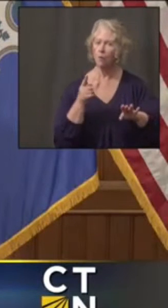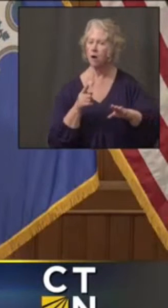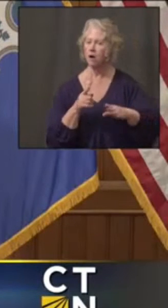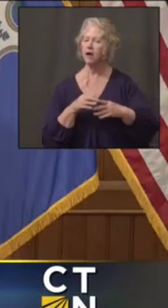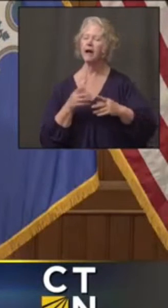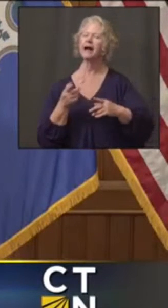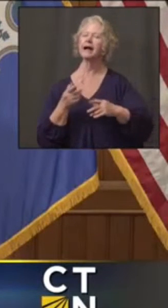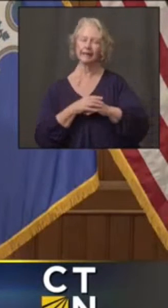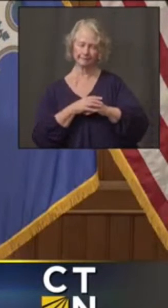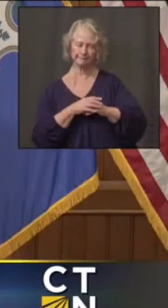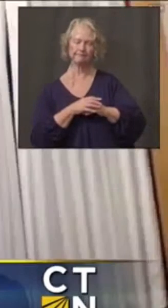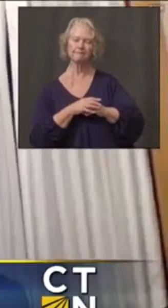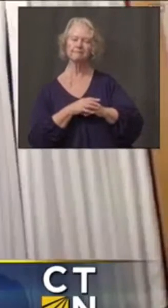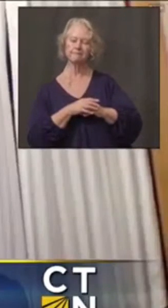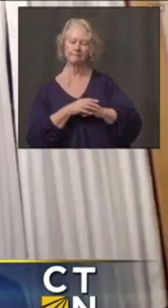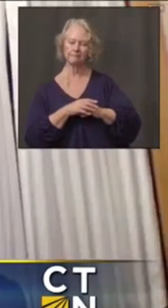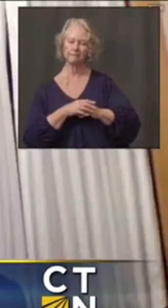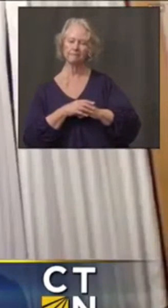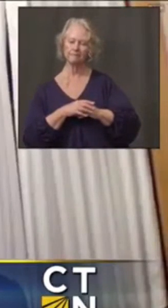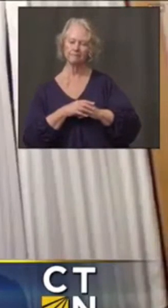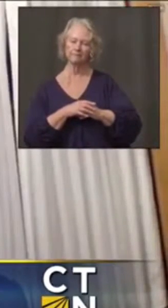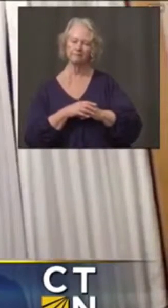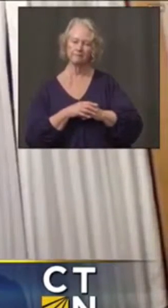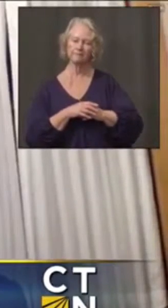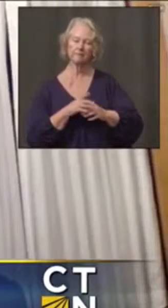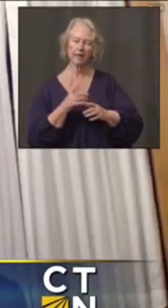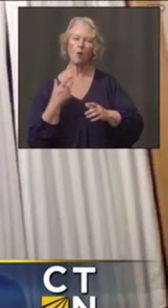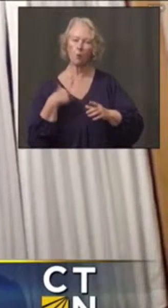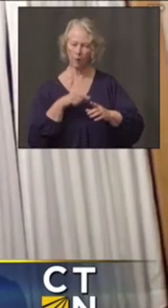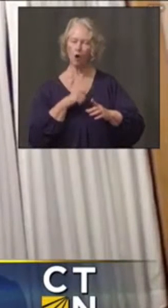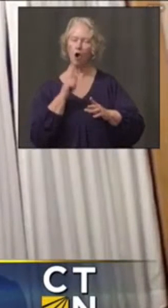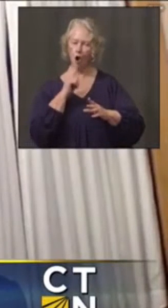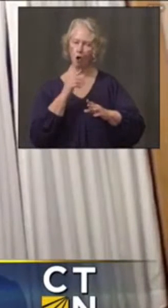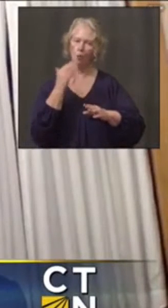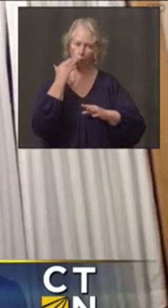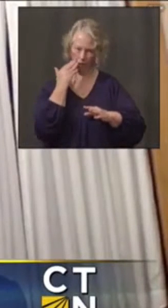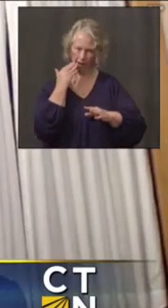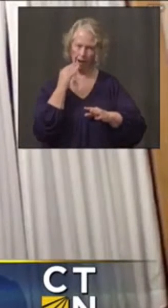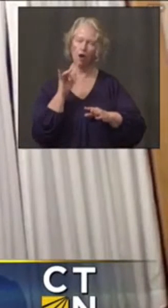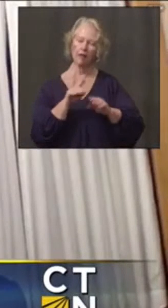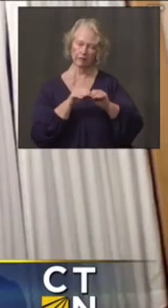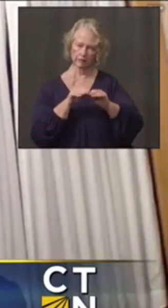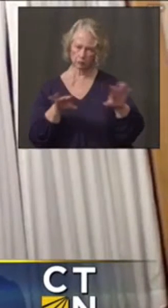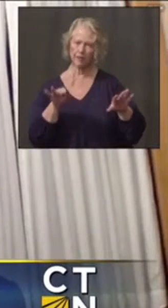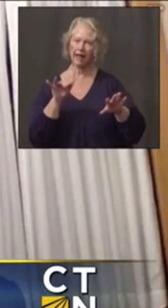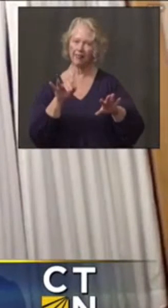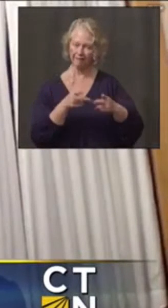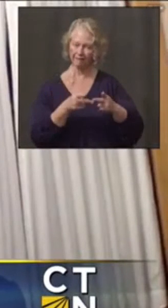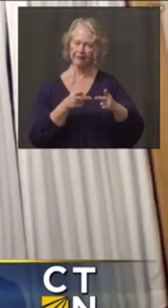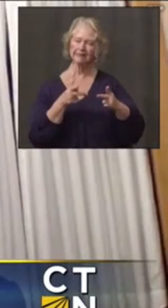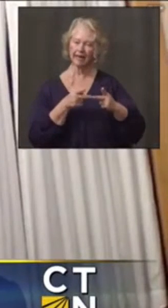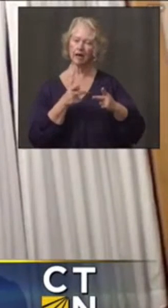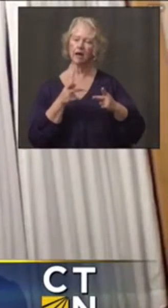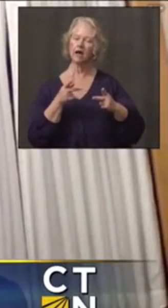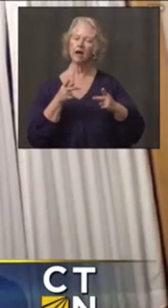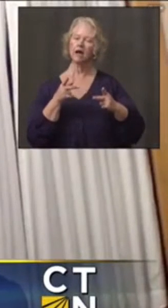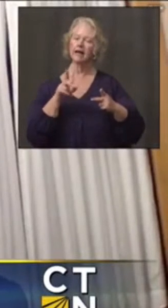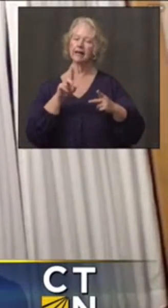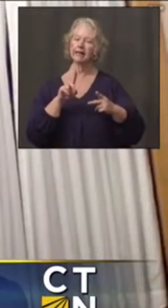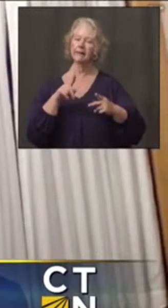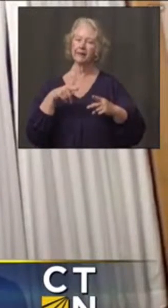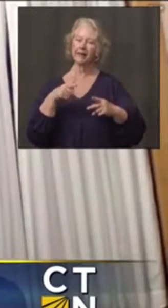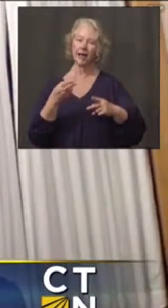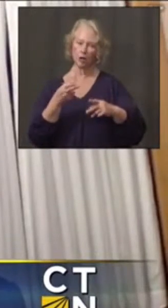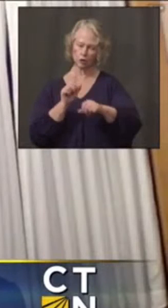Paul, so Department of Public Health is certainly aware of an outbreak at that facility, and they're working with the facility